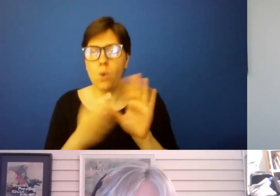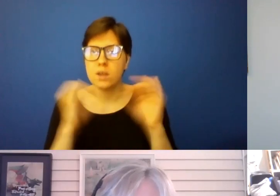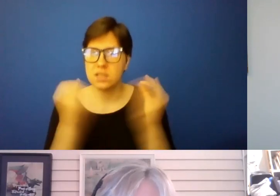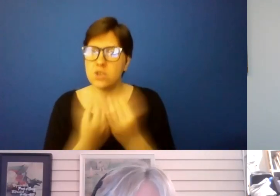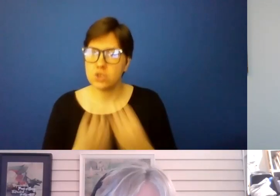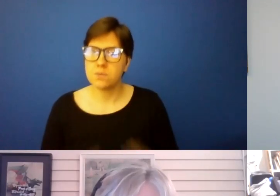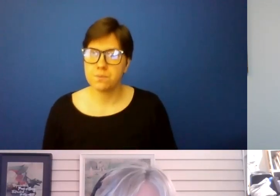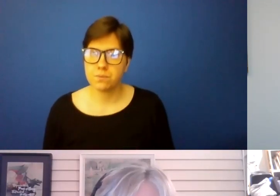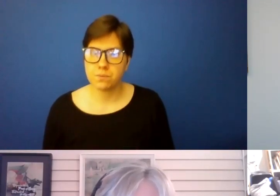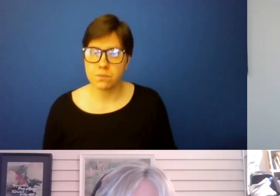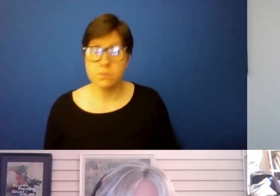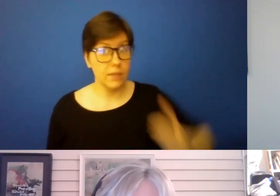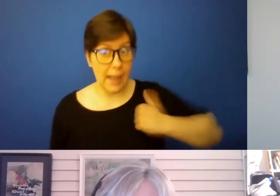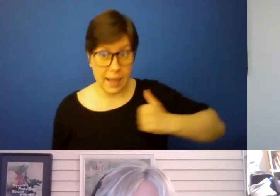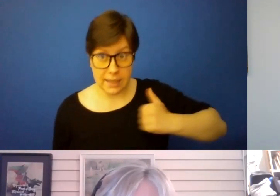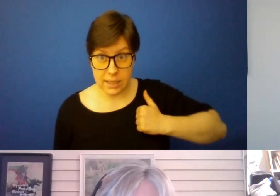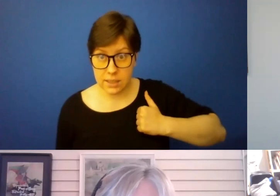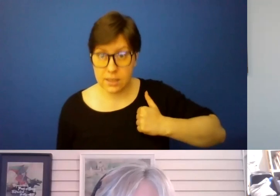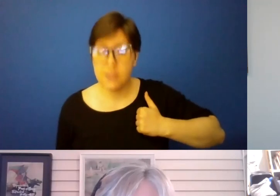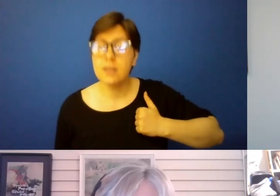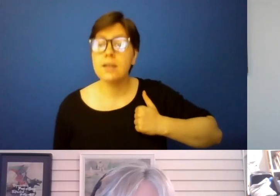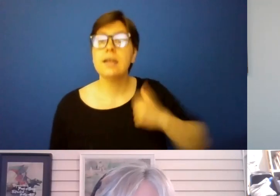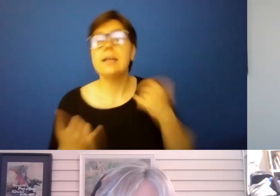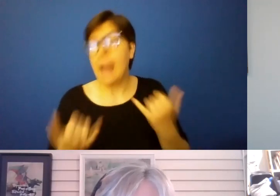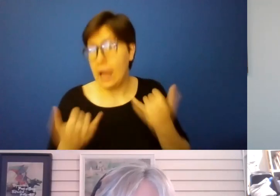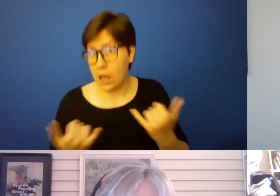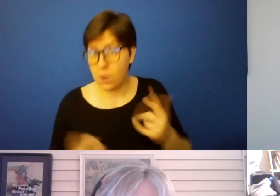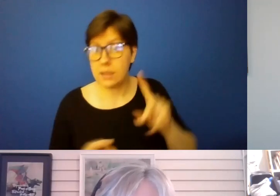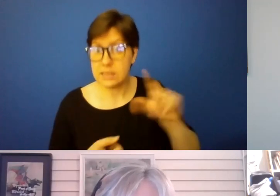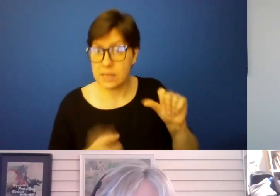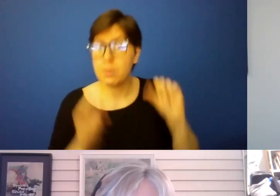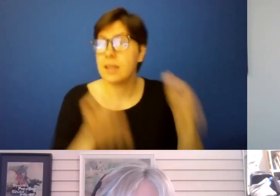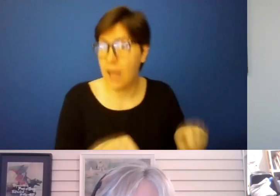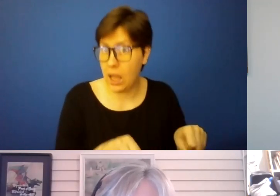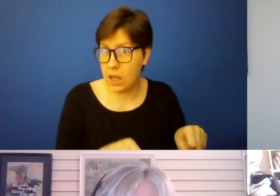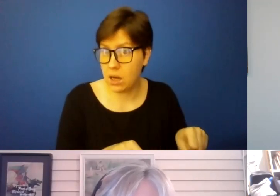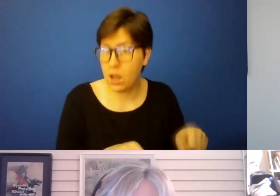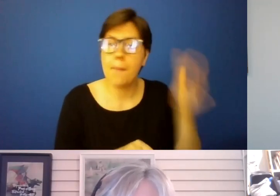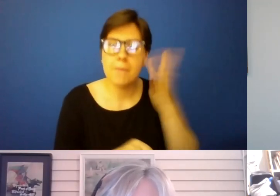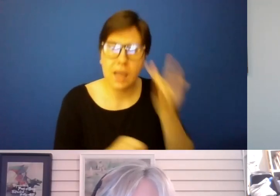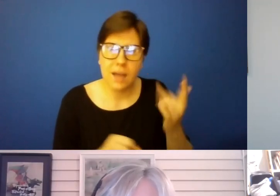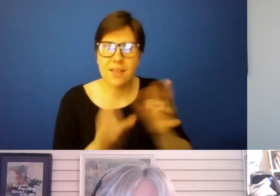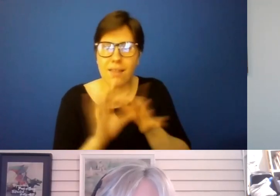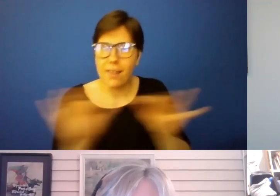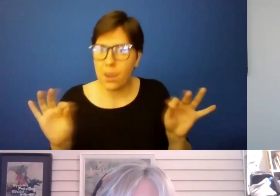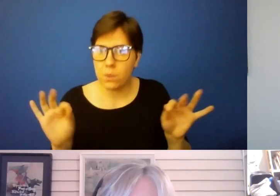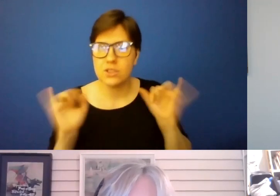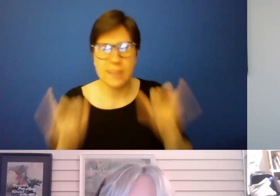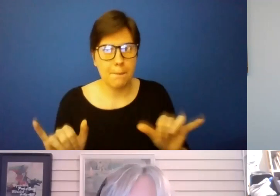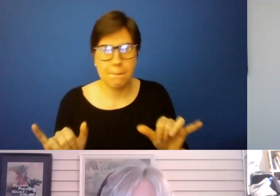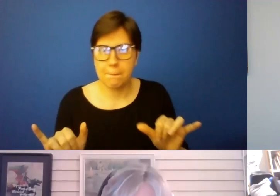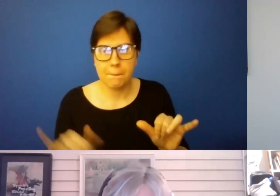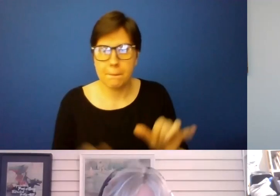organizations. In Canada, now the disabled can use it because the language is the same. And in